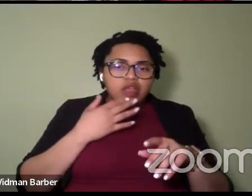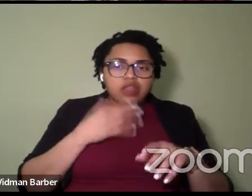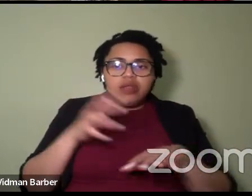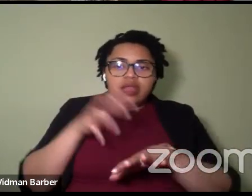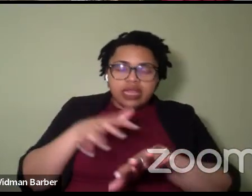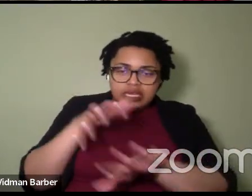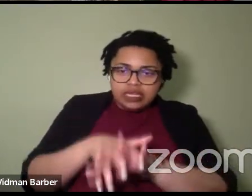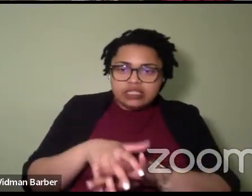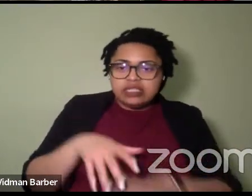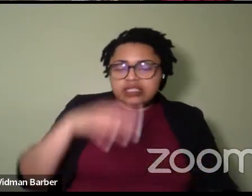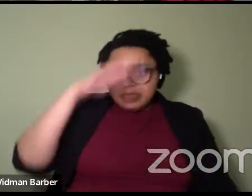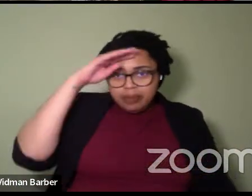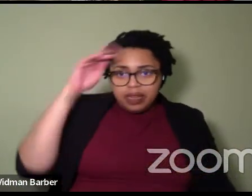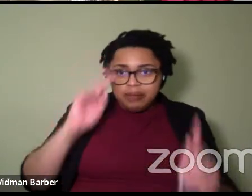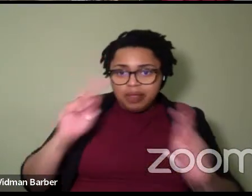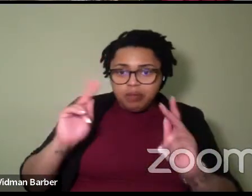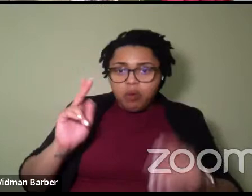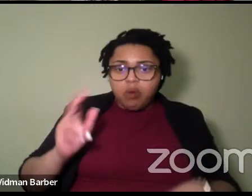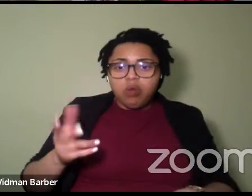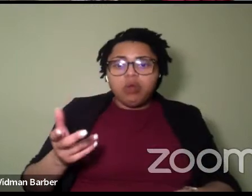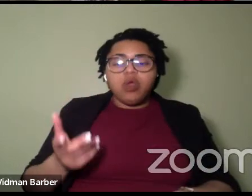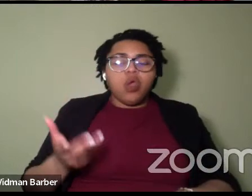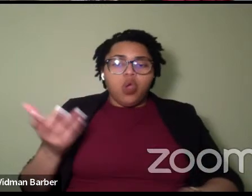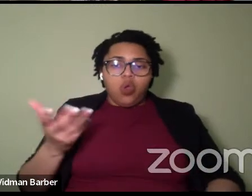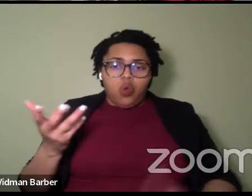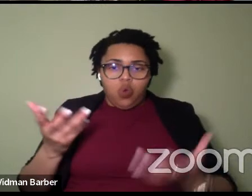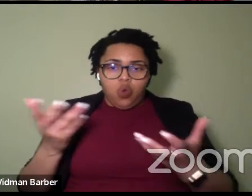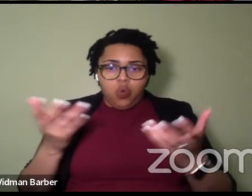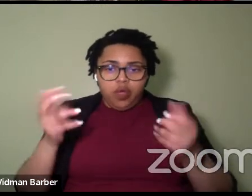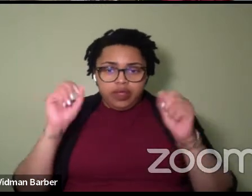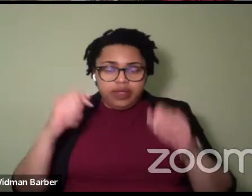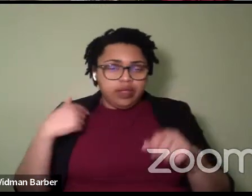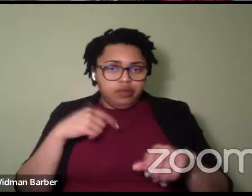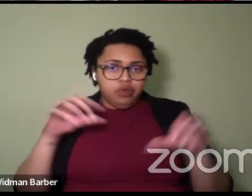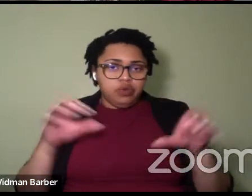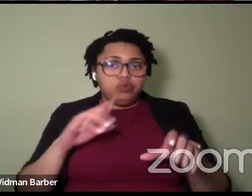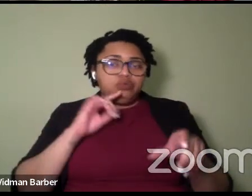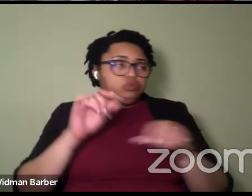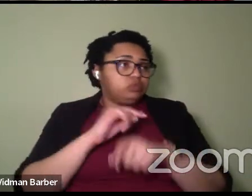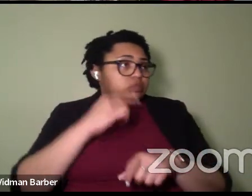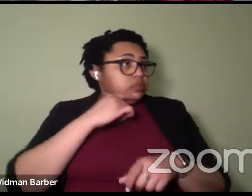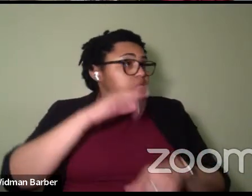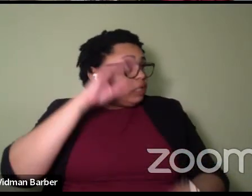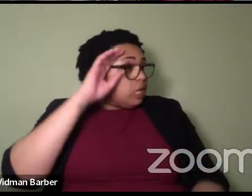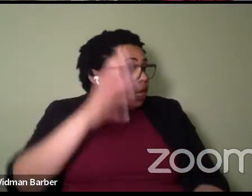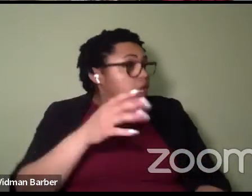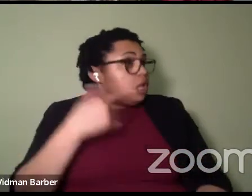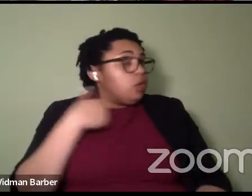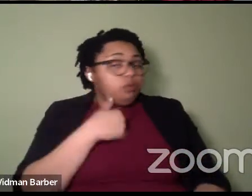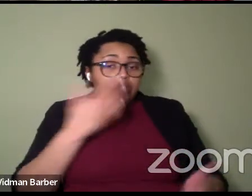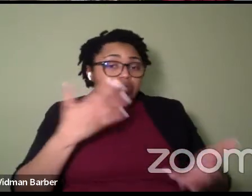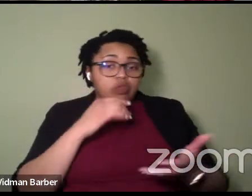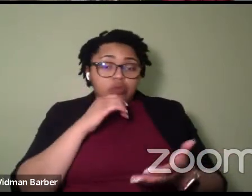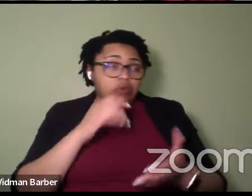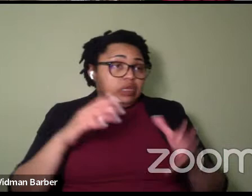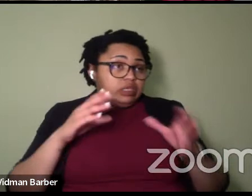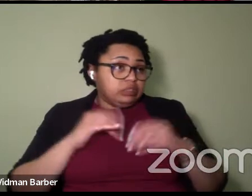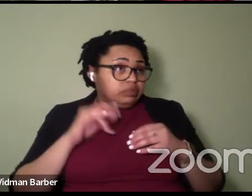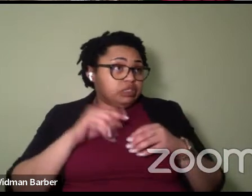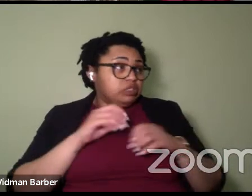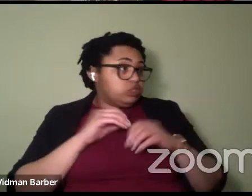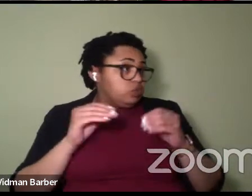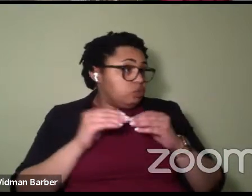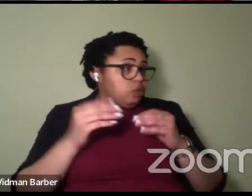Black people? What can we do to truly say, hey, we're here, we're not taking this anymore? Because it's